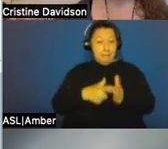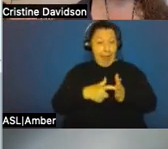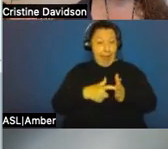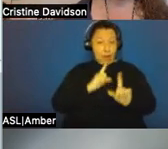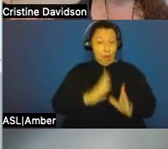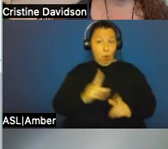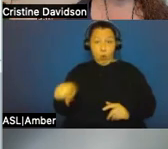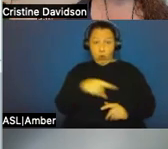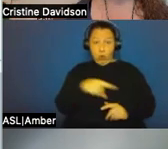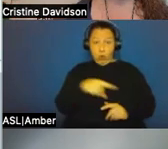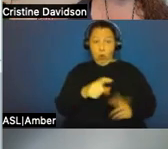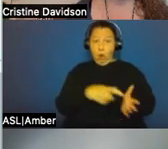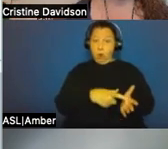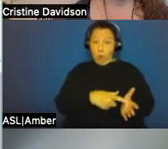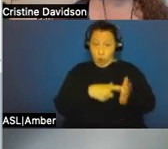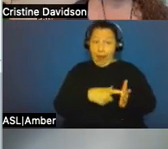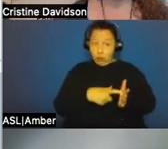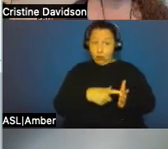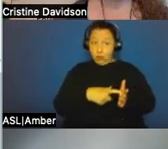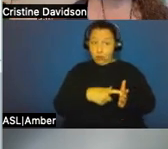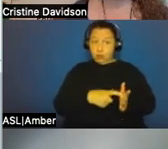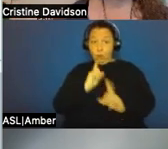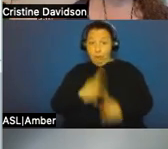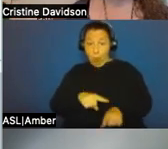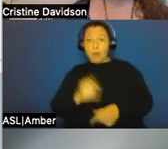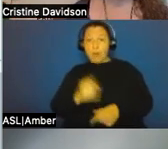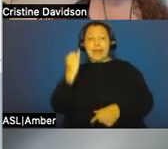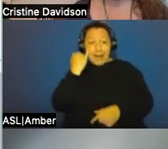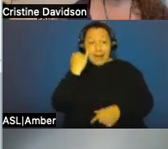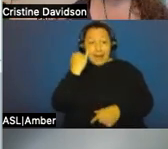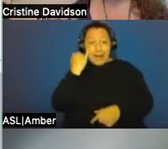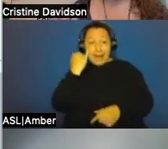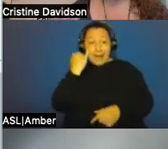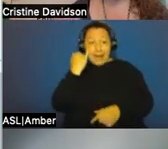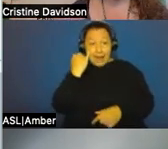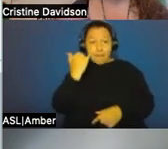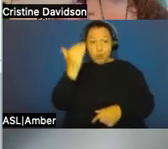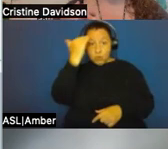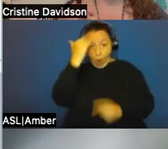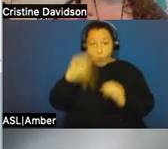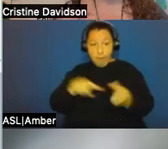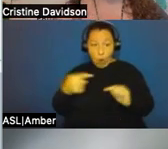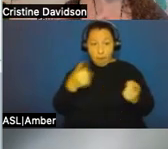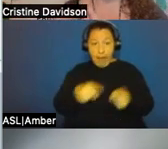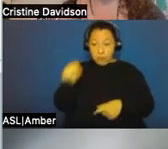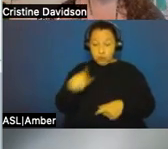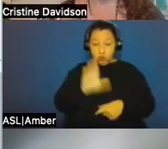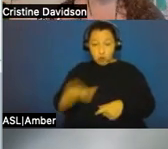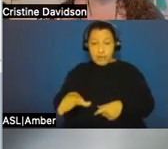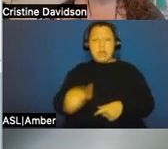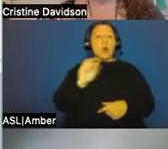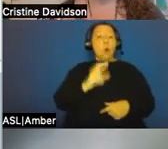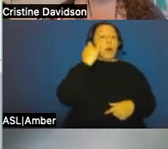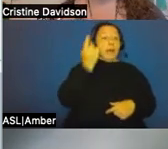to report if there's harm happening to a child, if somebody is going to harm themselves, or if they're going to